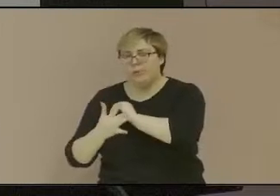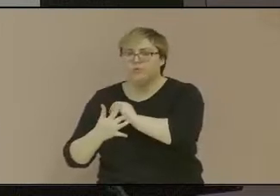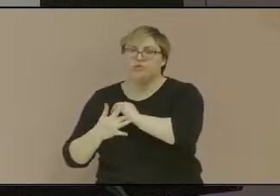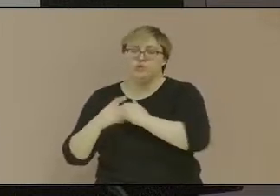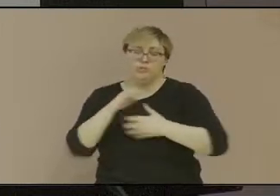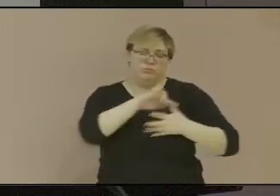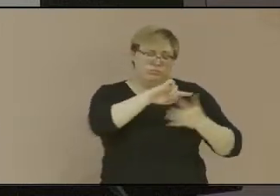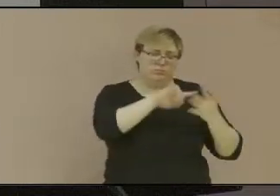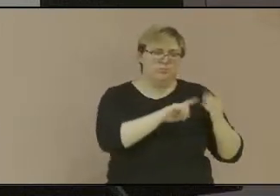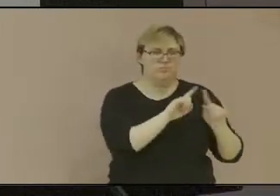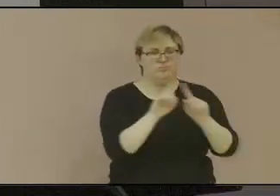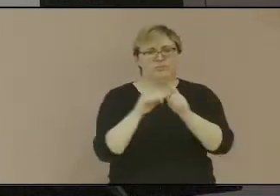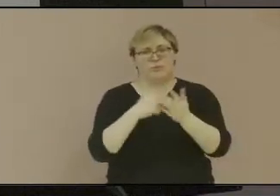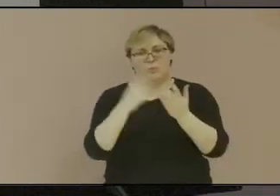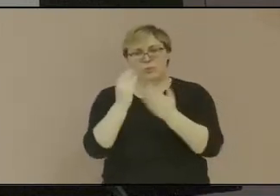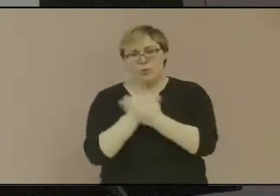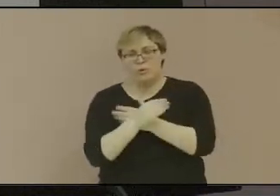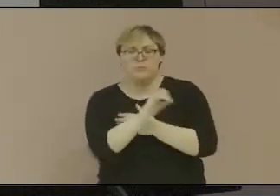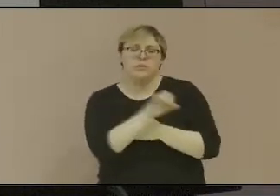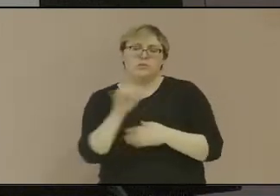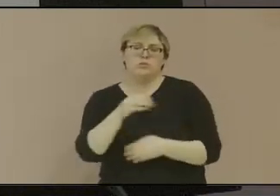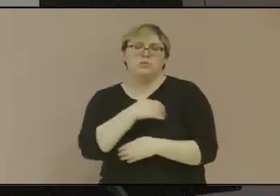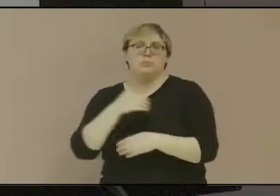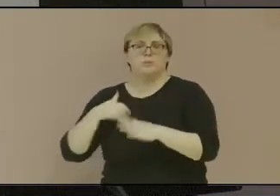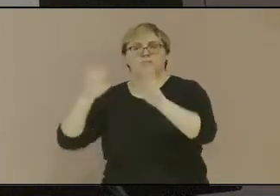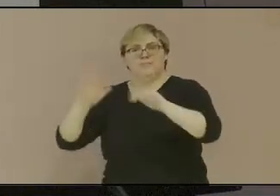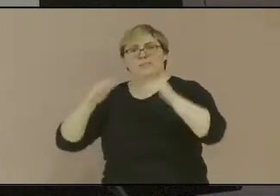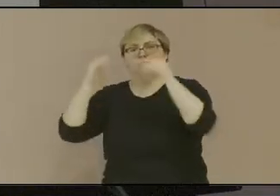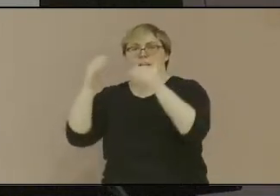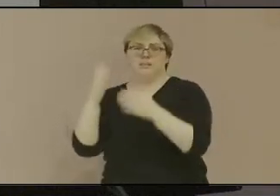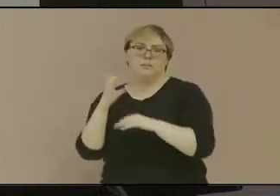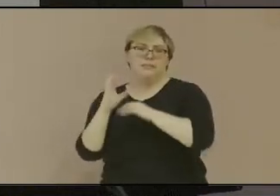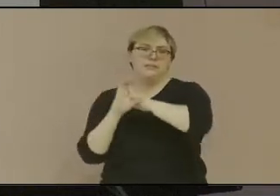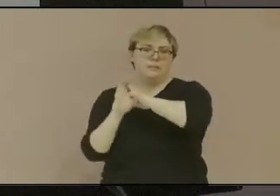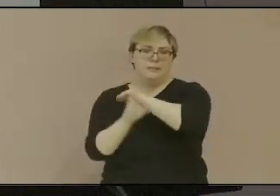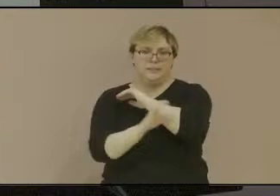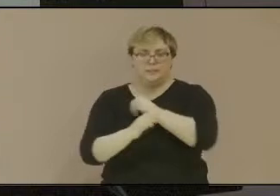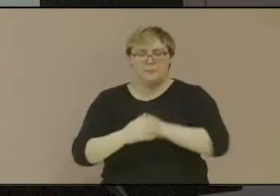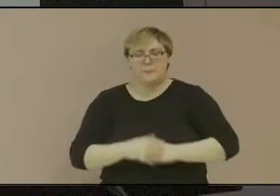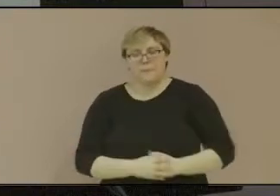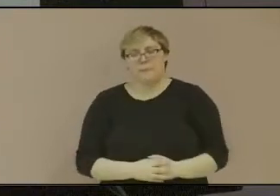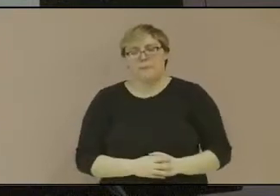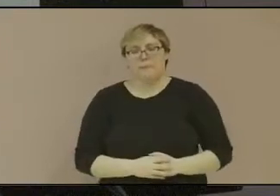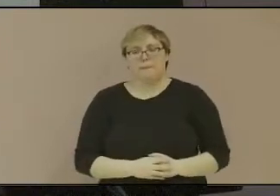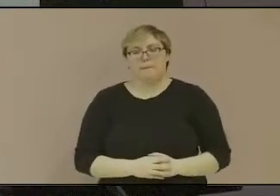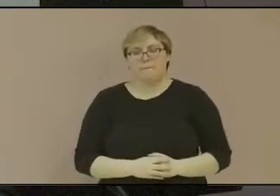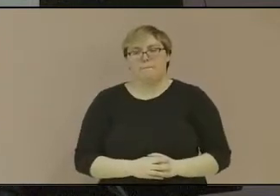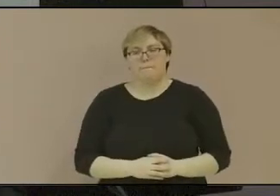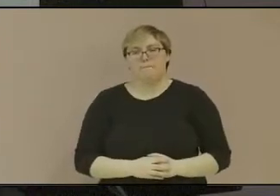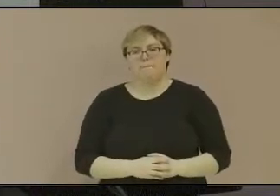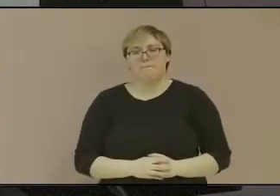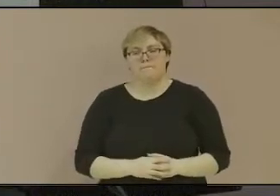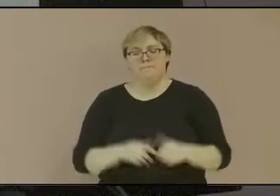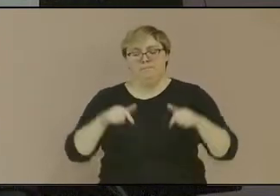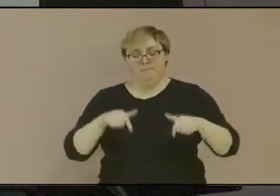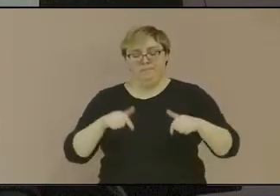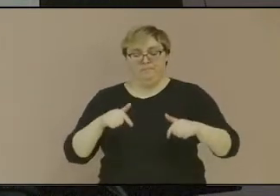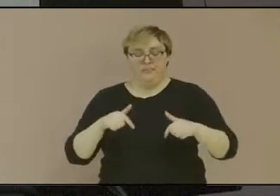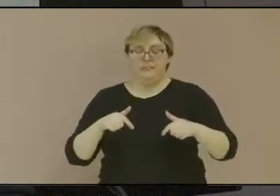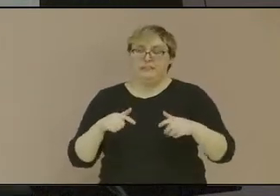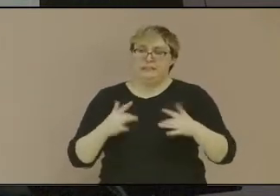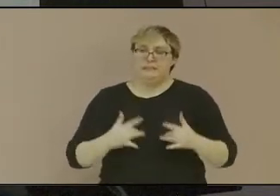the Advancement Committee, who have made this series such a resounding success, one that will help